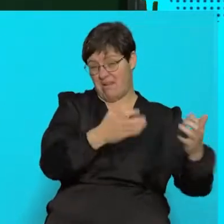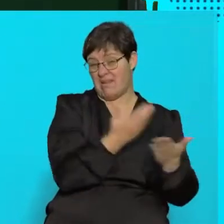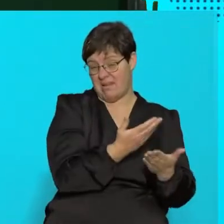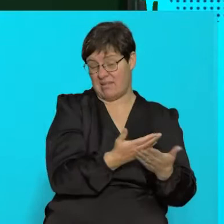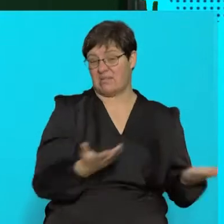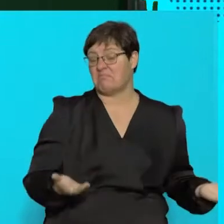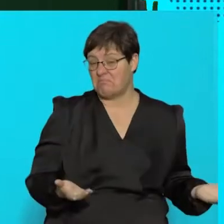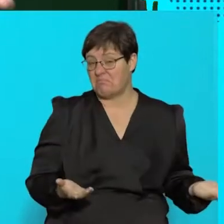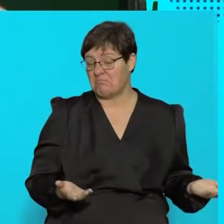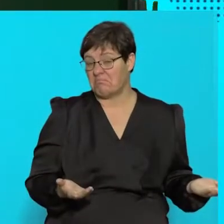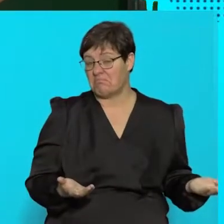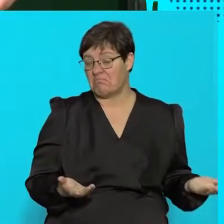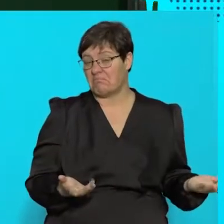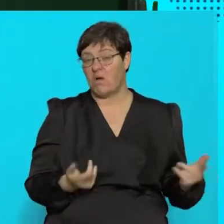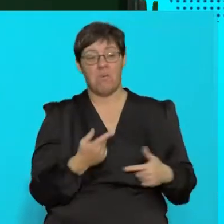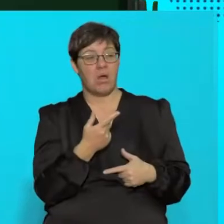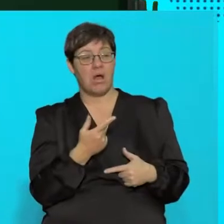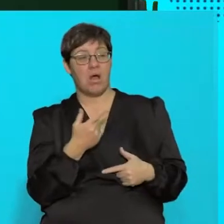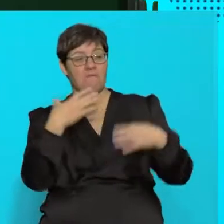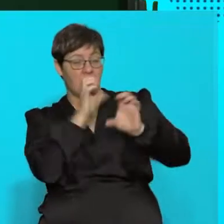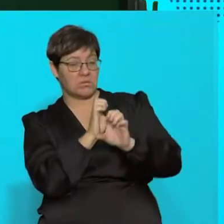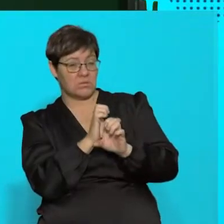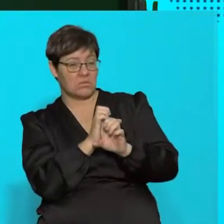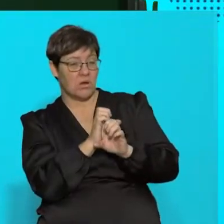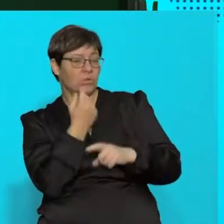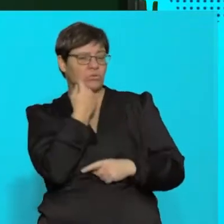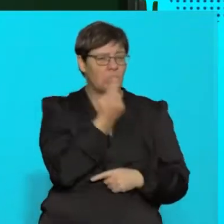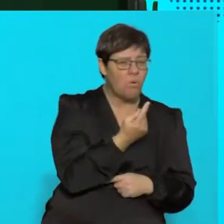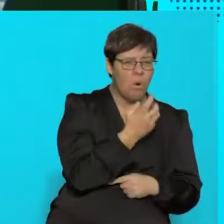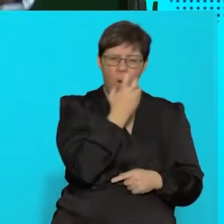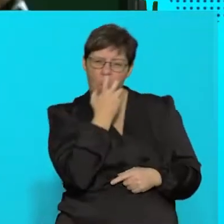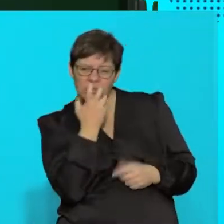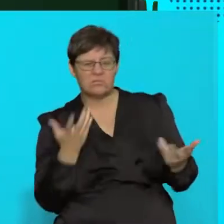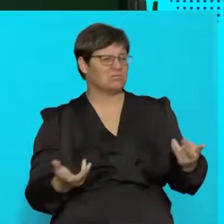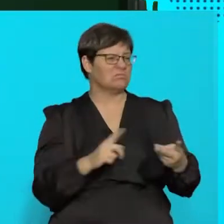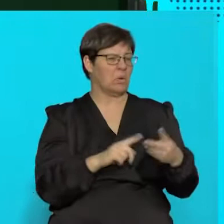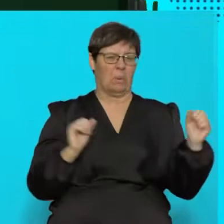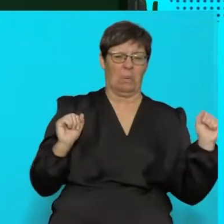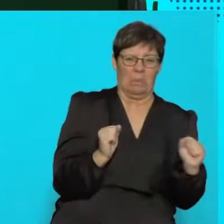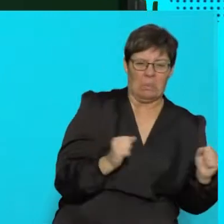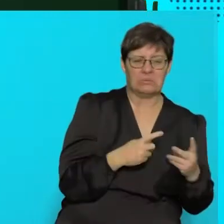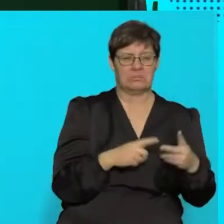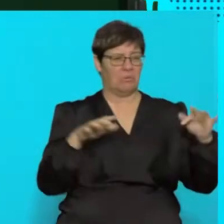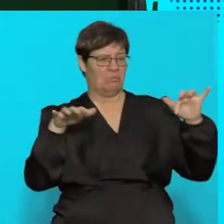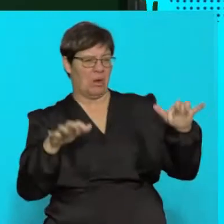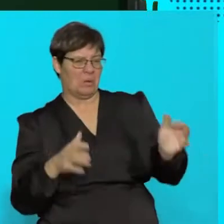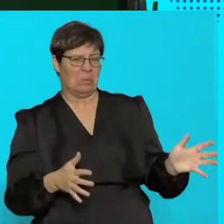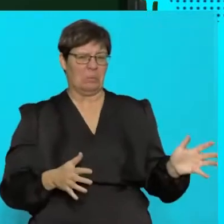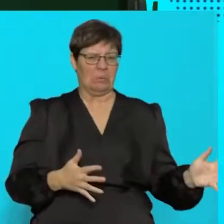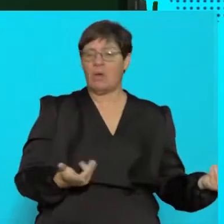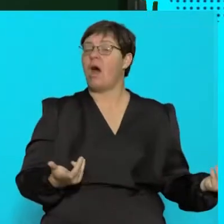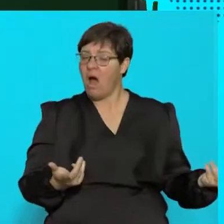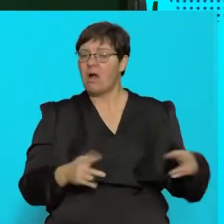way of forecasting, predicting whether it will rain tomorrow or it will be hot or cold or something of that nature. That's actually